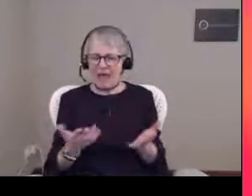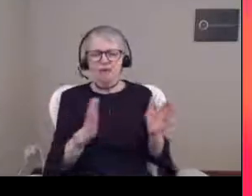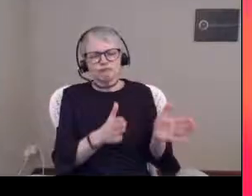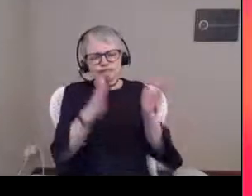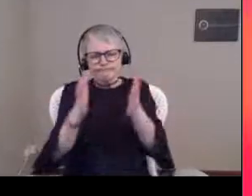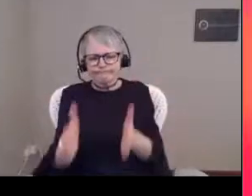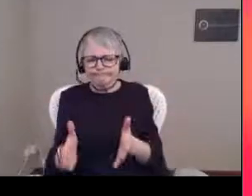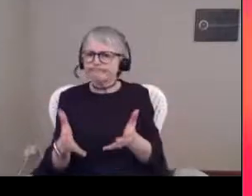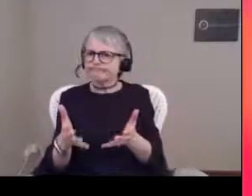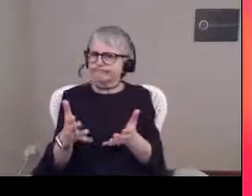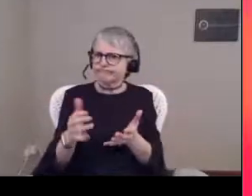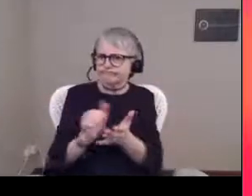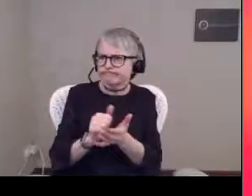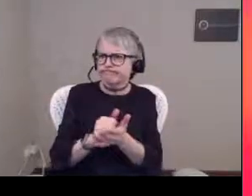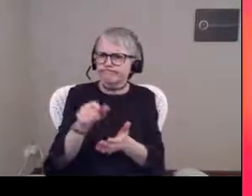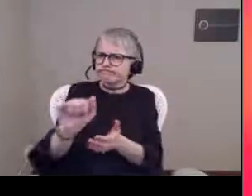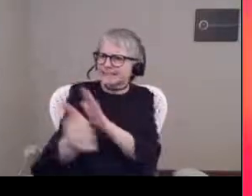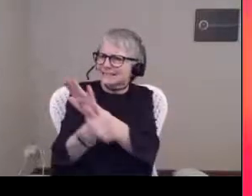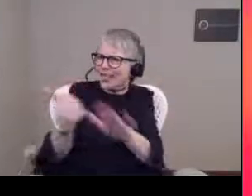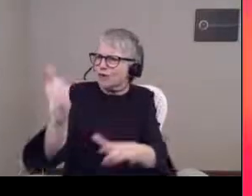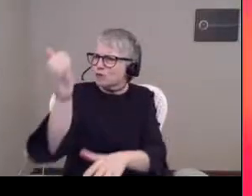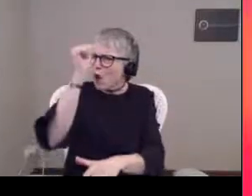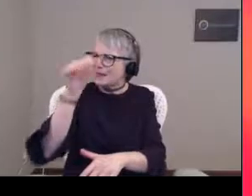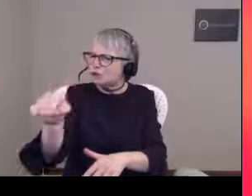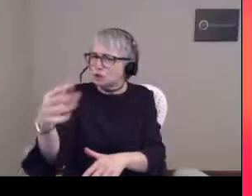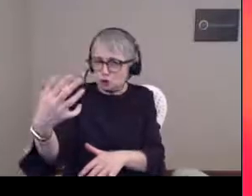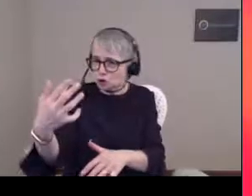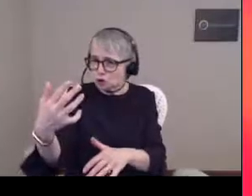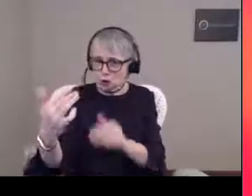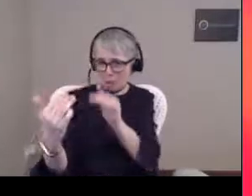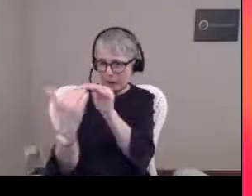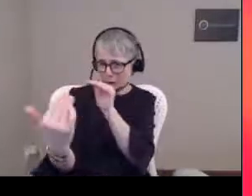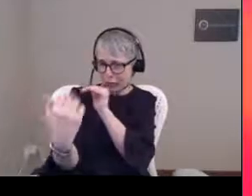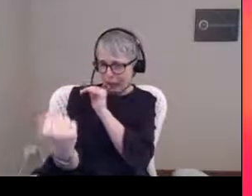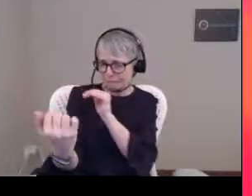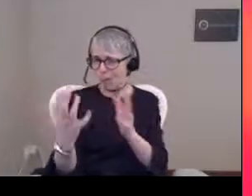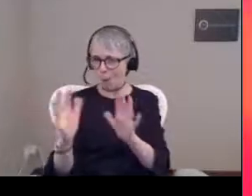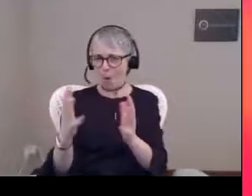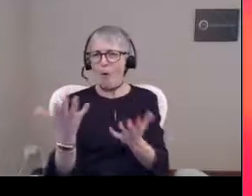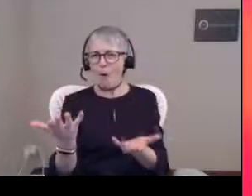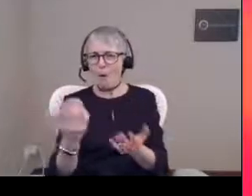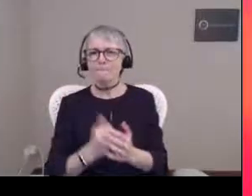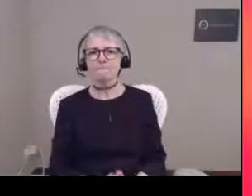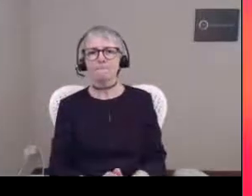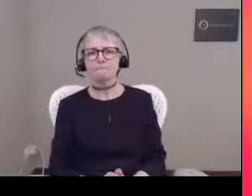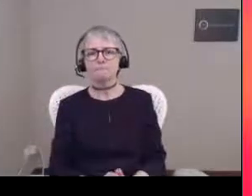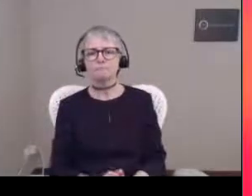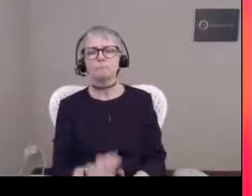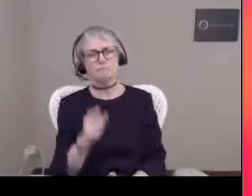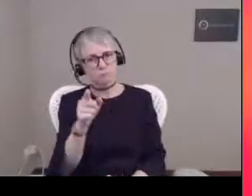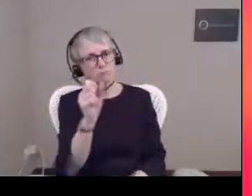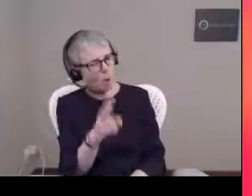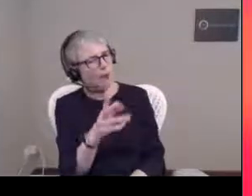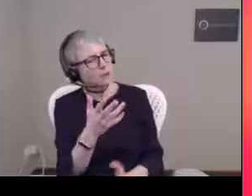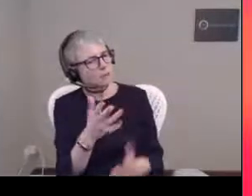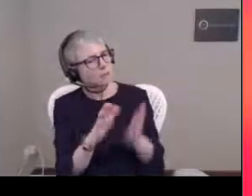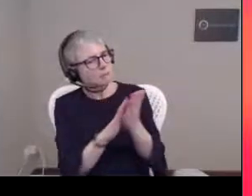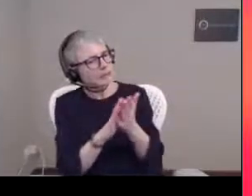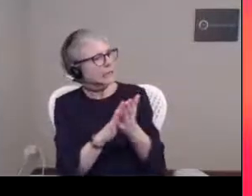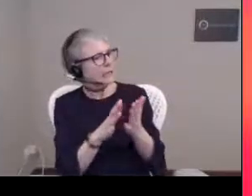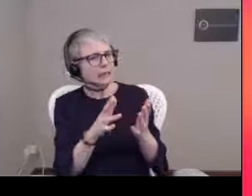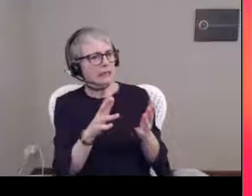the opportunity and how it might be right for you at that stage. So if somebody needs particular adjustments for that recruitment process,